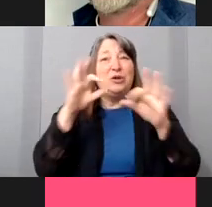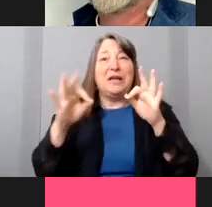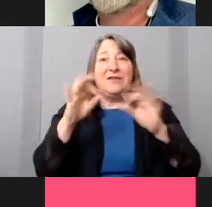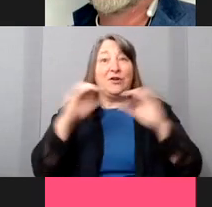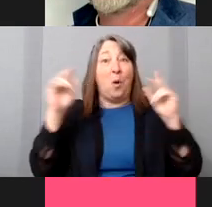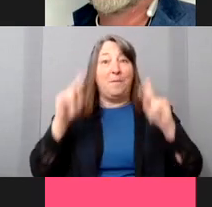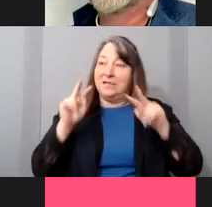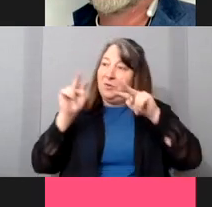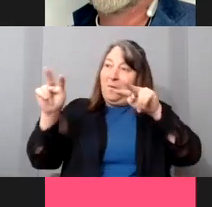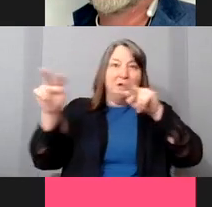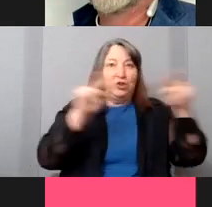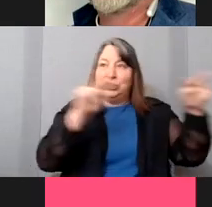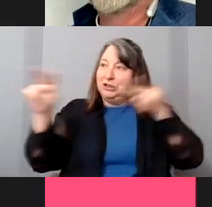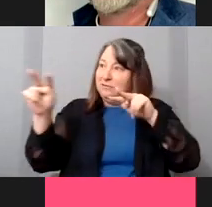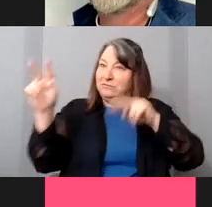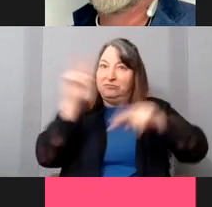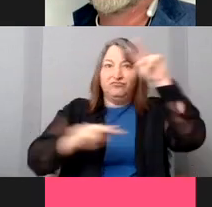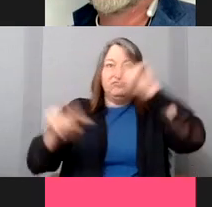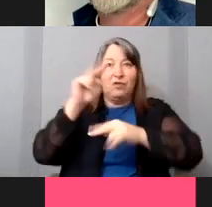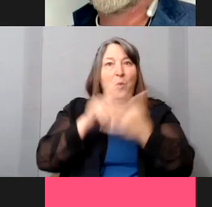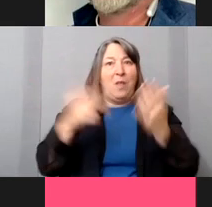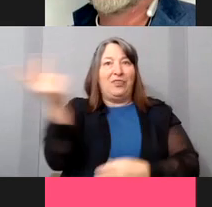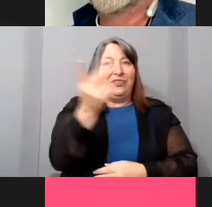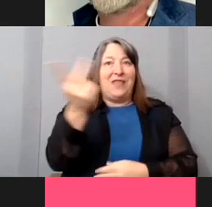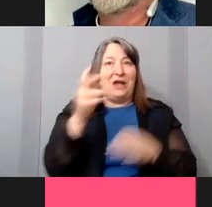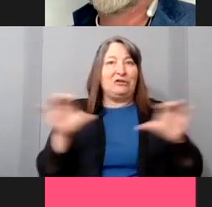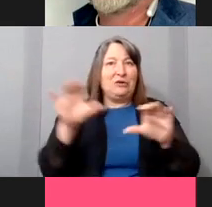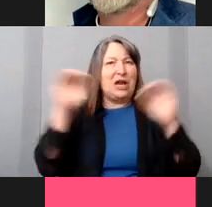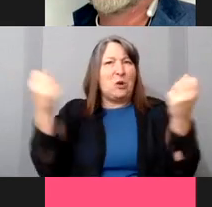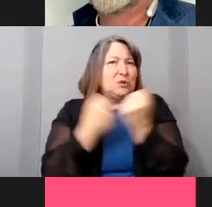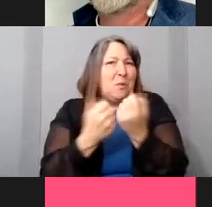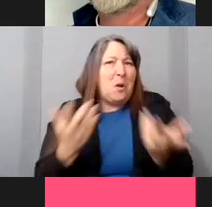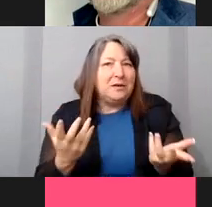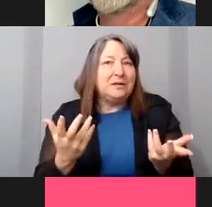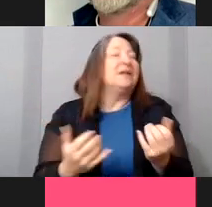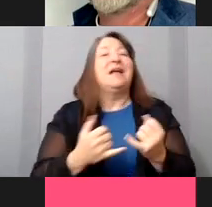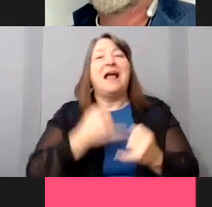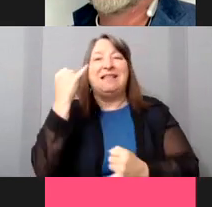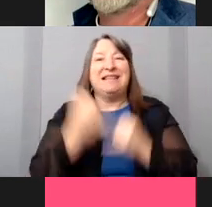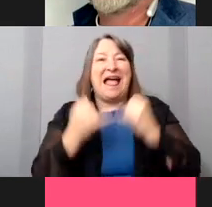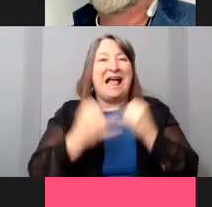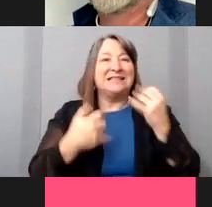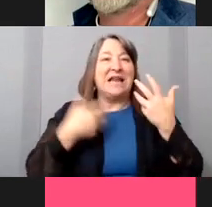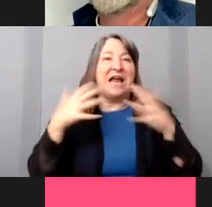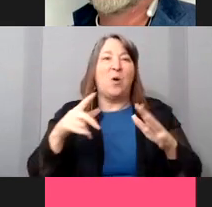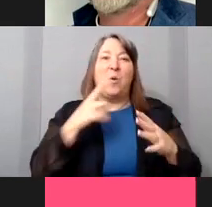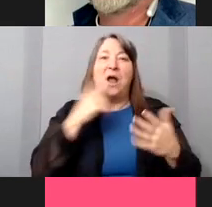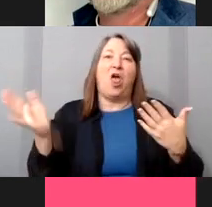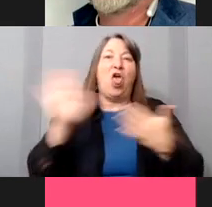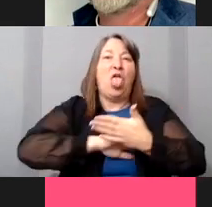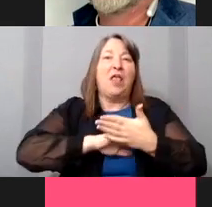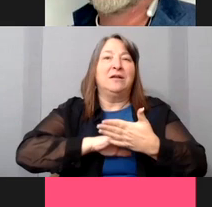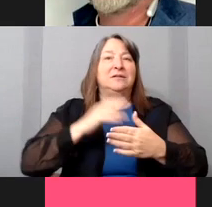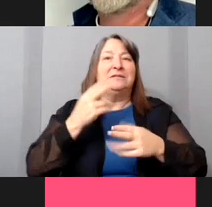and offering relevant support as needed. And then lastly, and I don't want to gloss over this one because I think in some ways